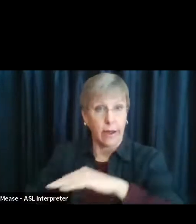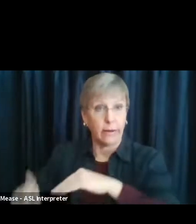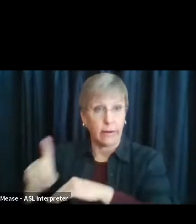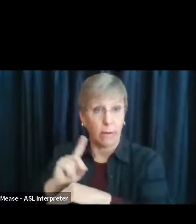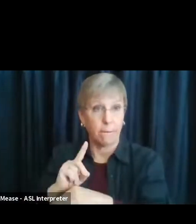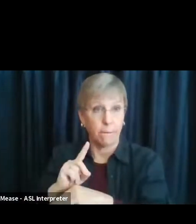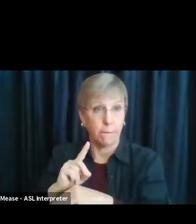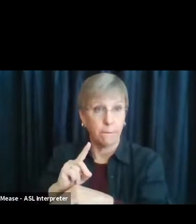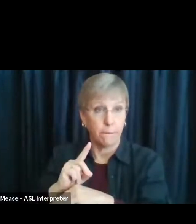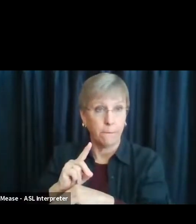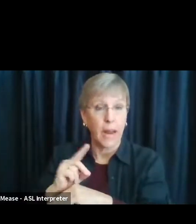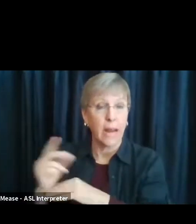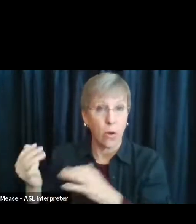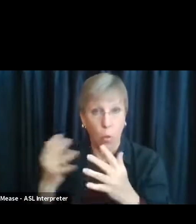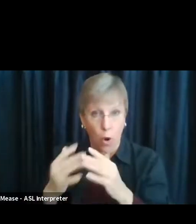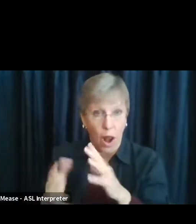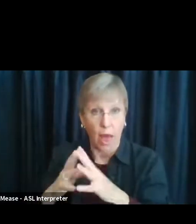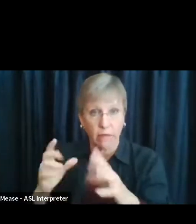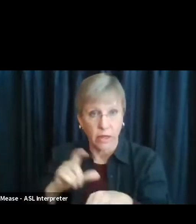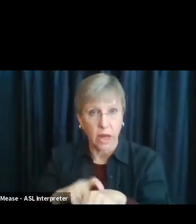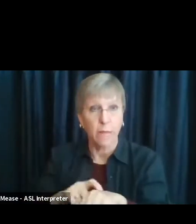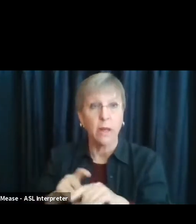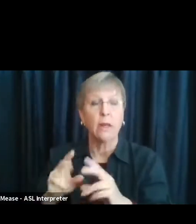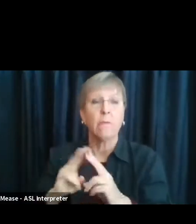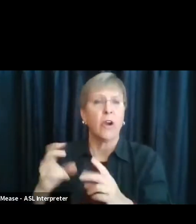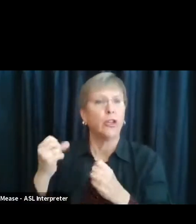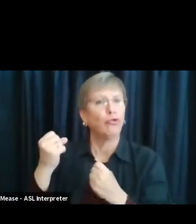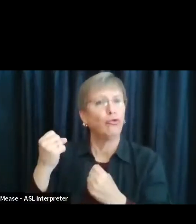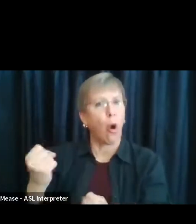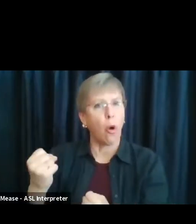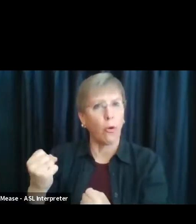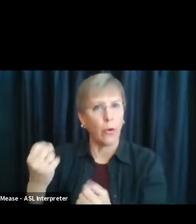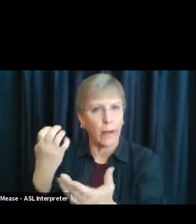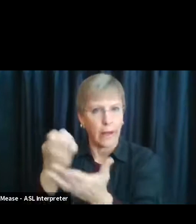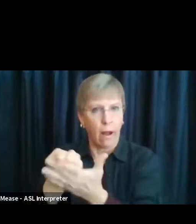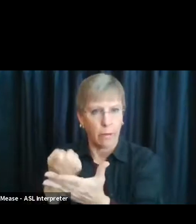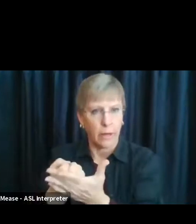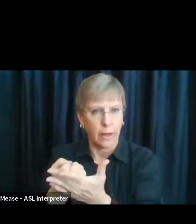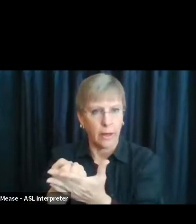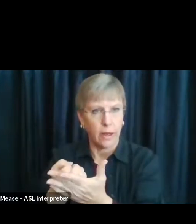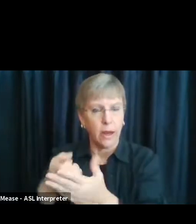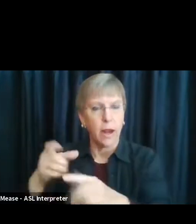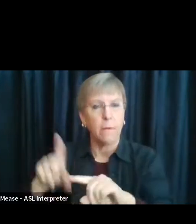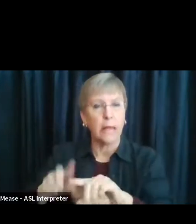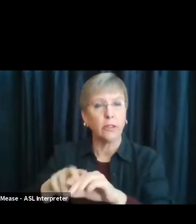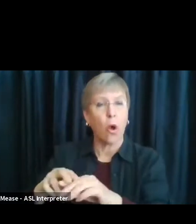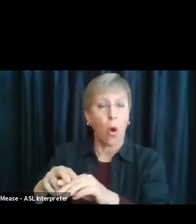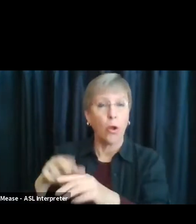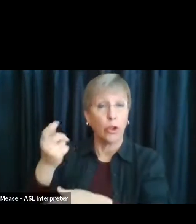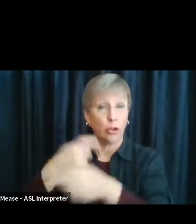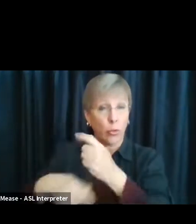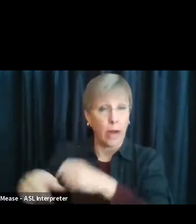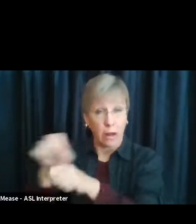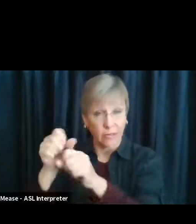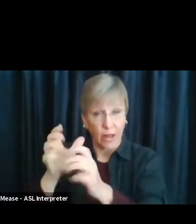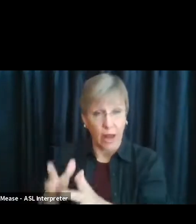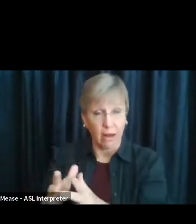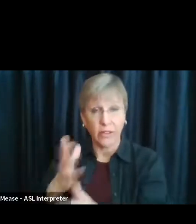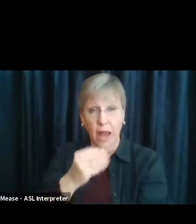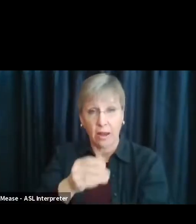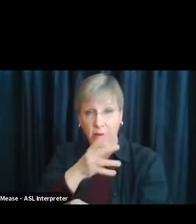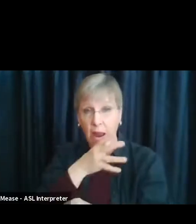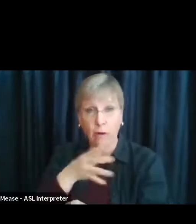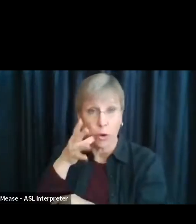at war most of the time, and with a very strong economy based on slave trade and agriculture.